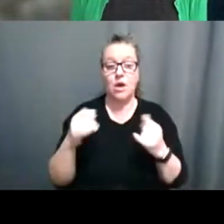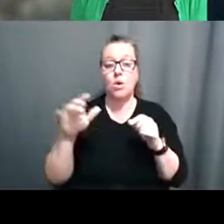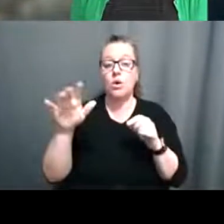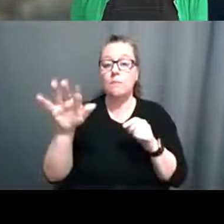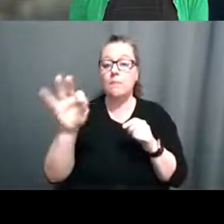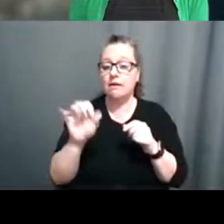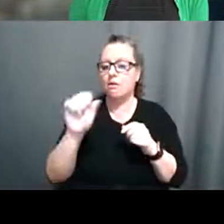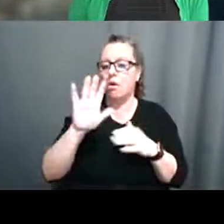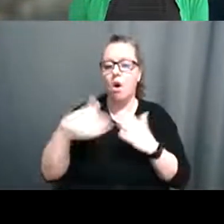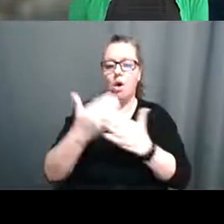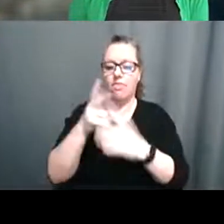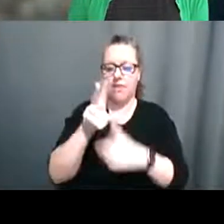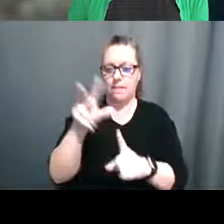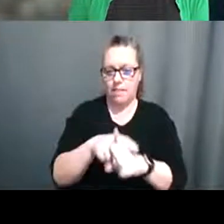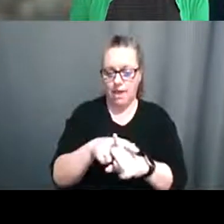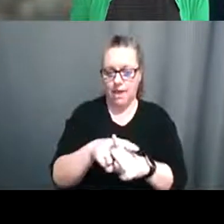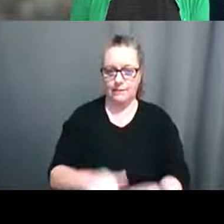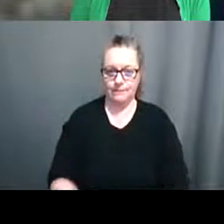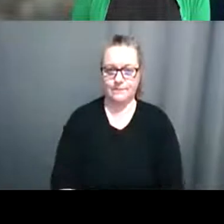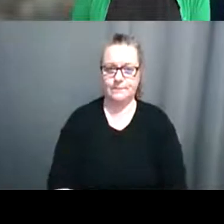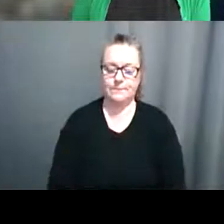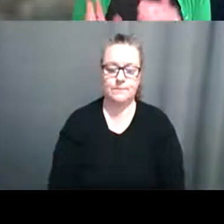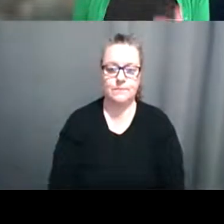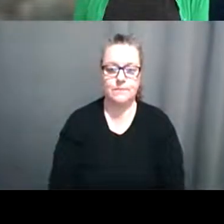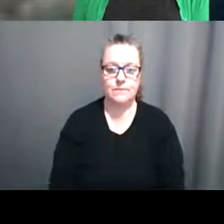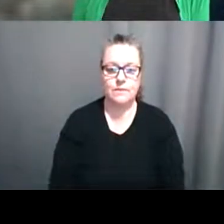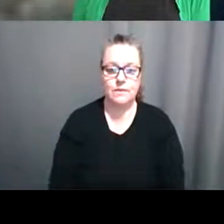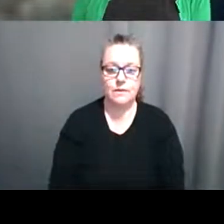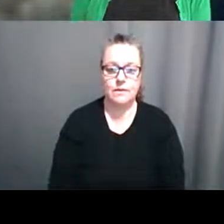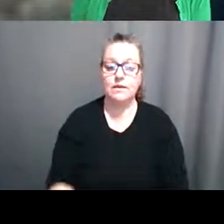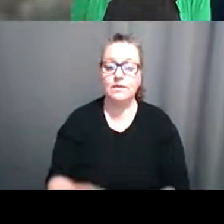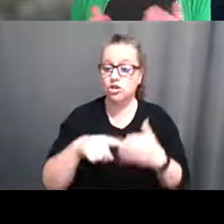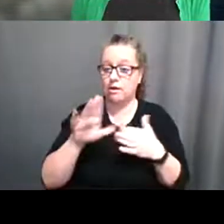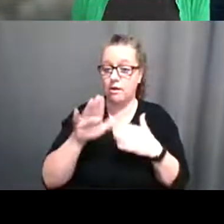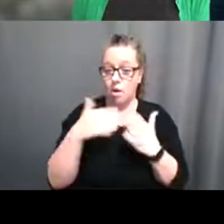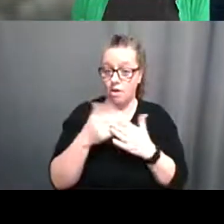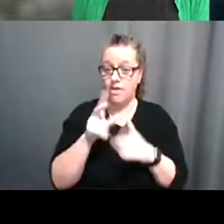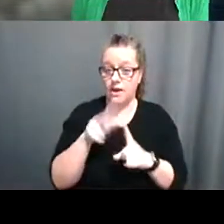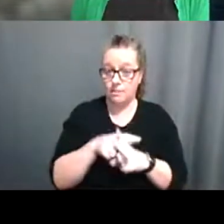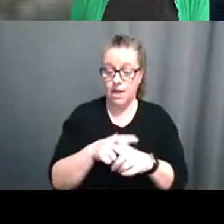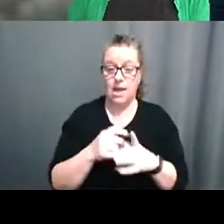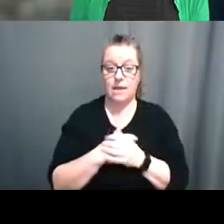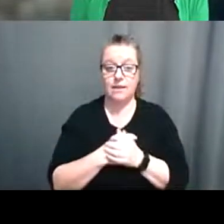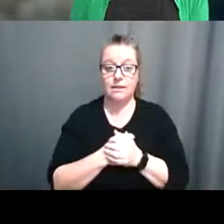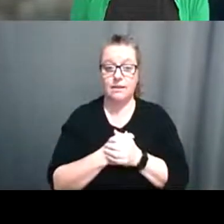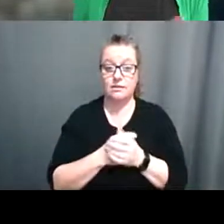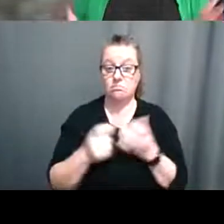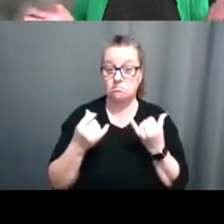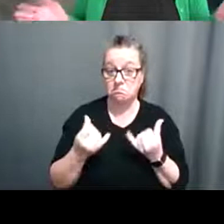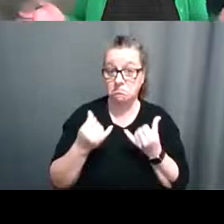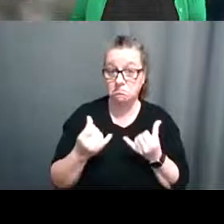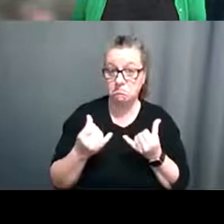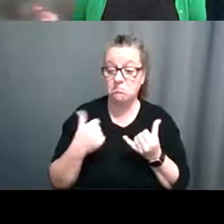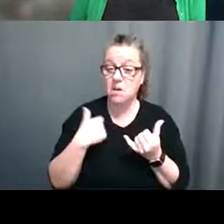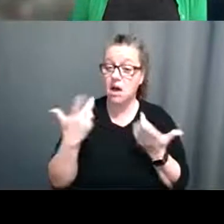apply. So if we could get that launched. So again, check all that apply. At this point in the presentation, I